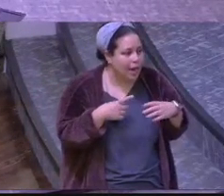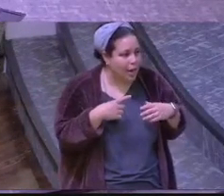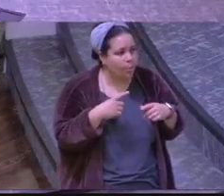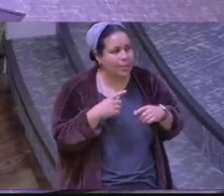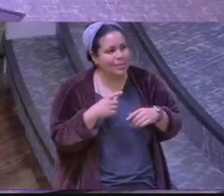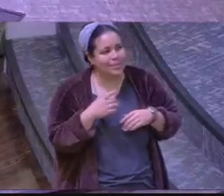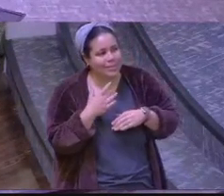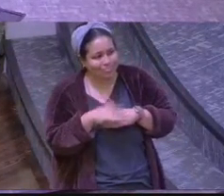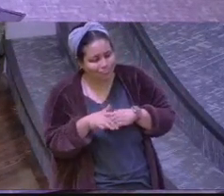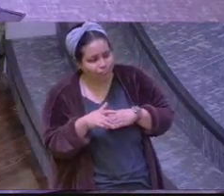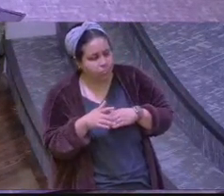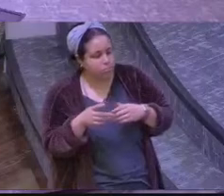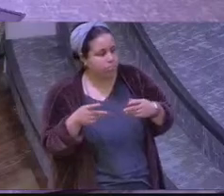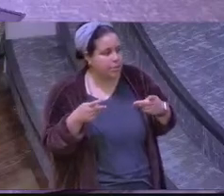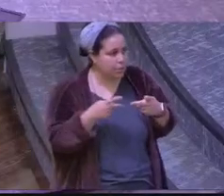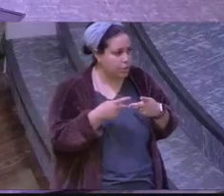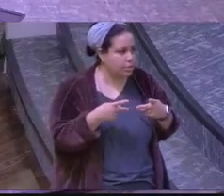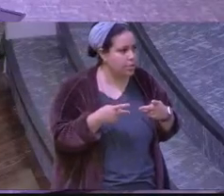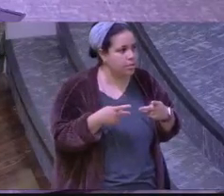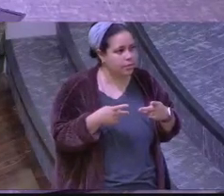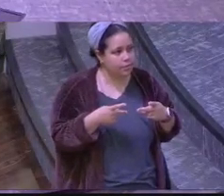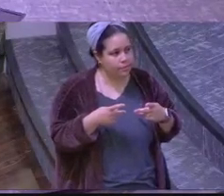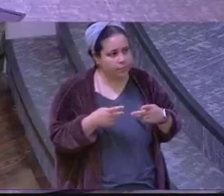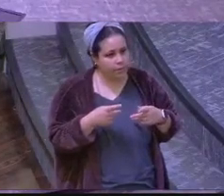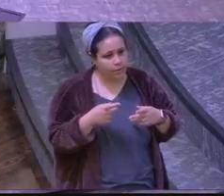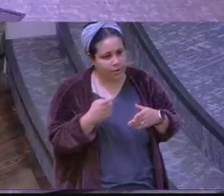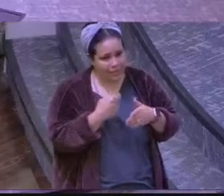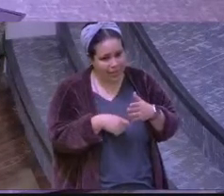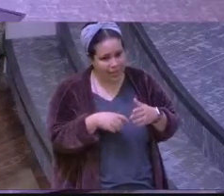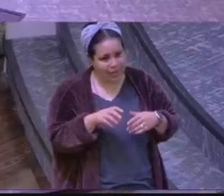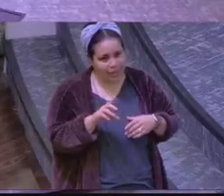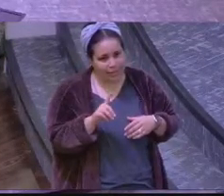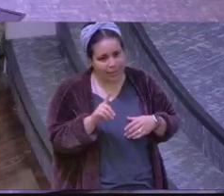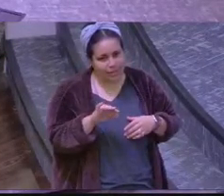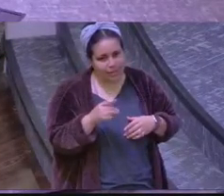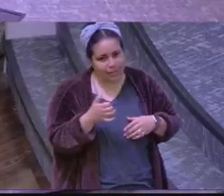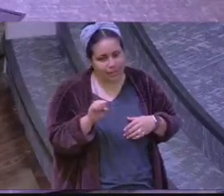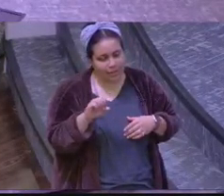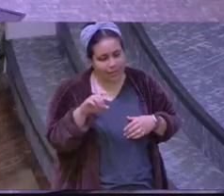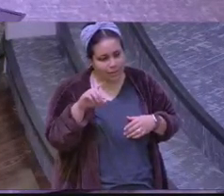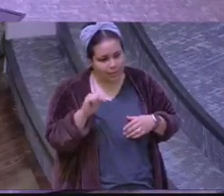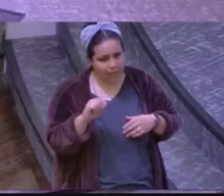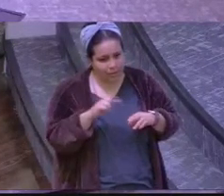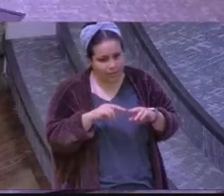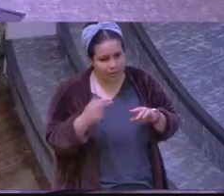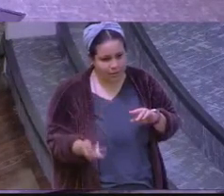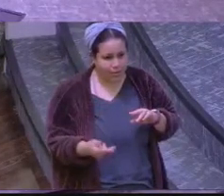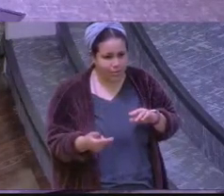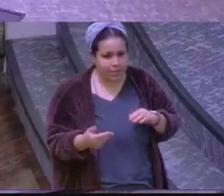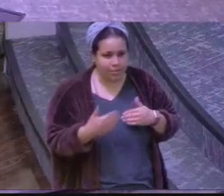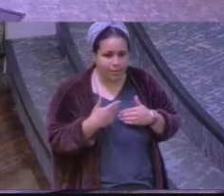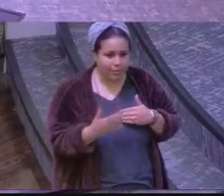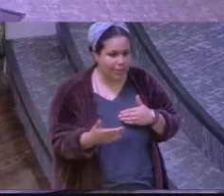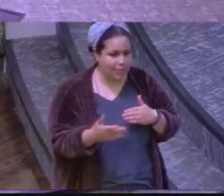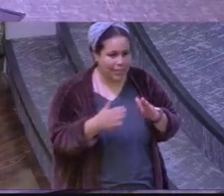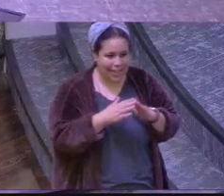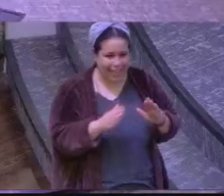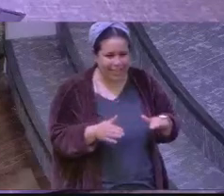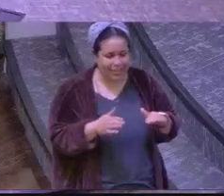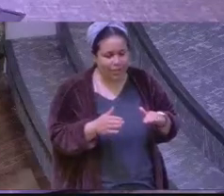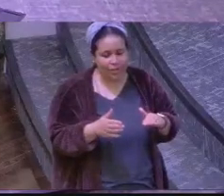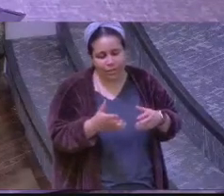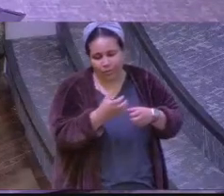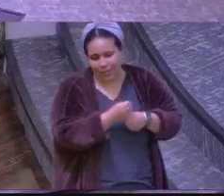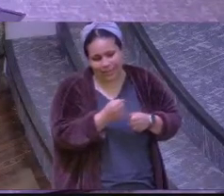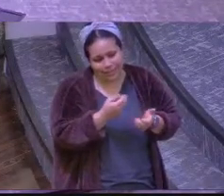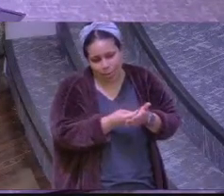that was one concern. And then the tax digest starting to decline. Eventually the real estate market, just you can only get so much out